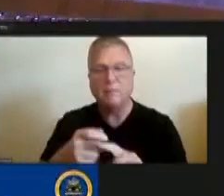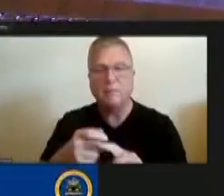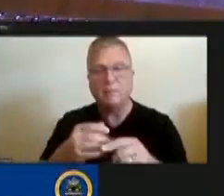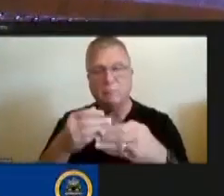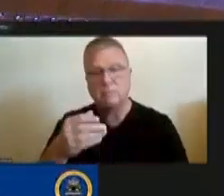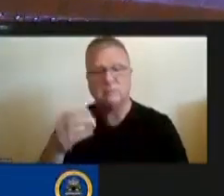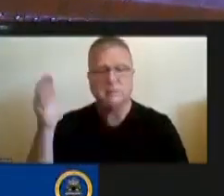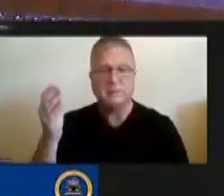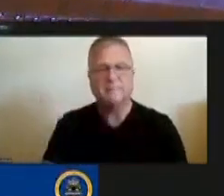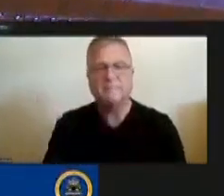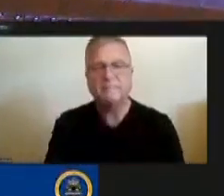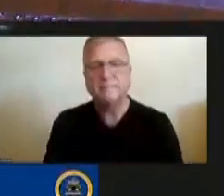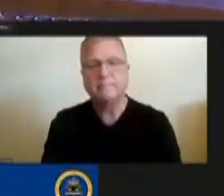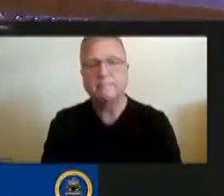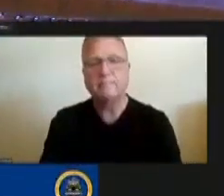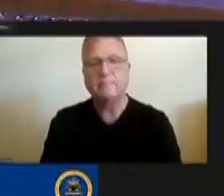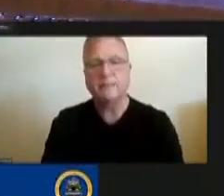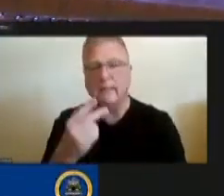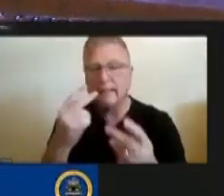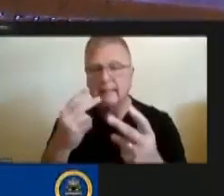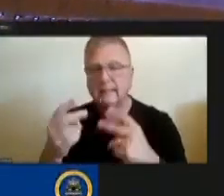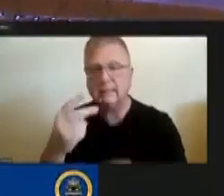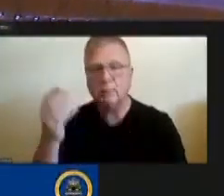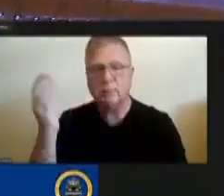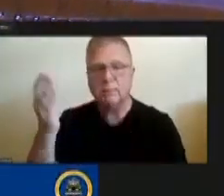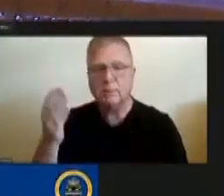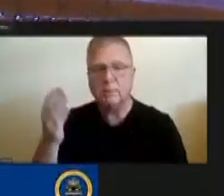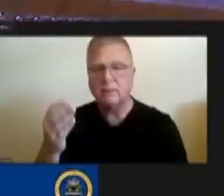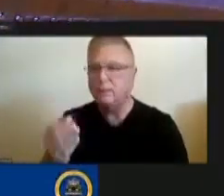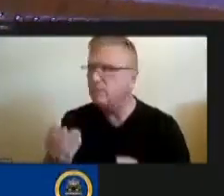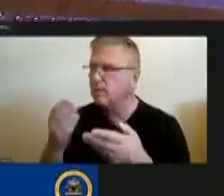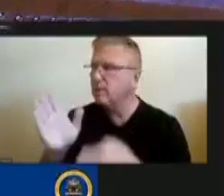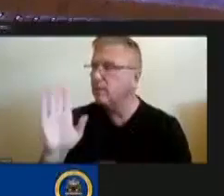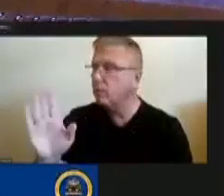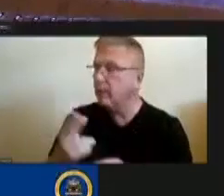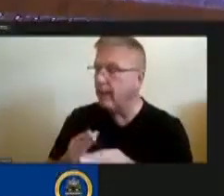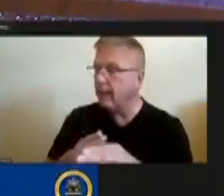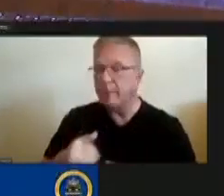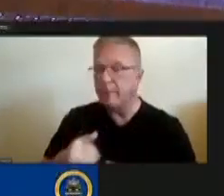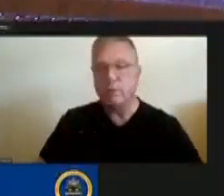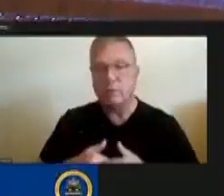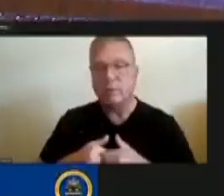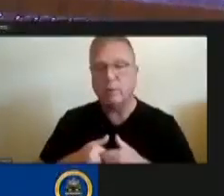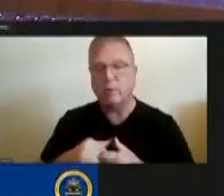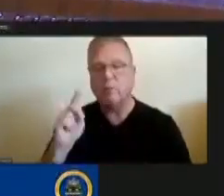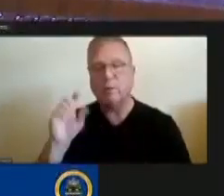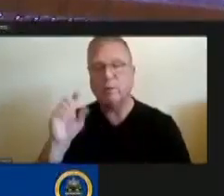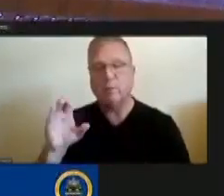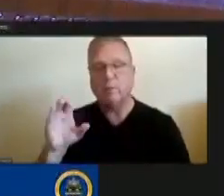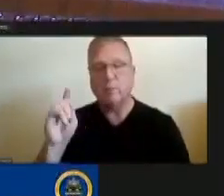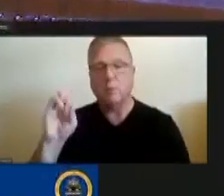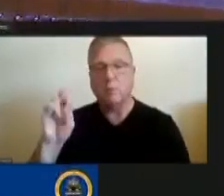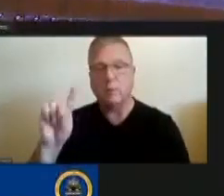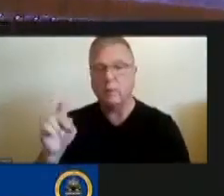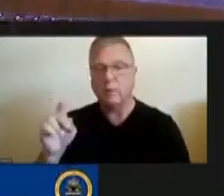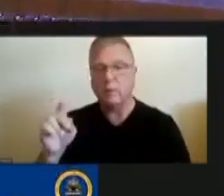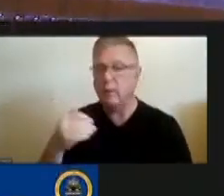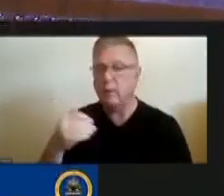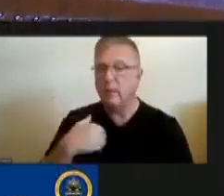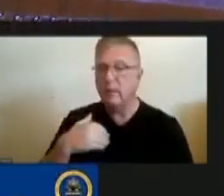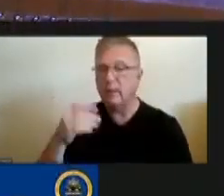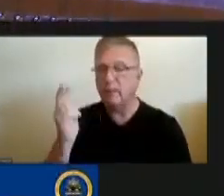And I see two. So please give your name and address for the public record. Each speaker will have 3 minutes to address